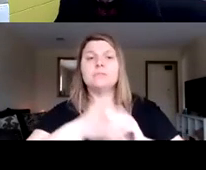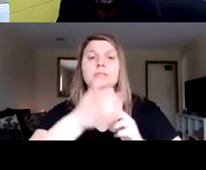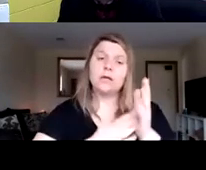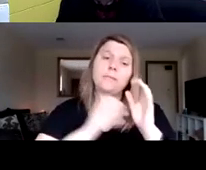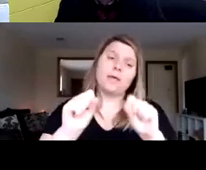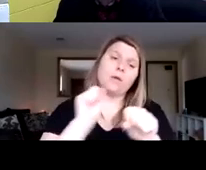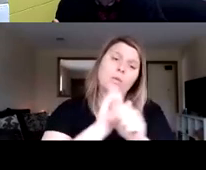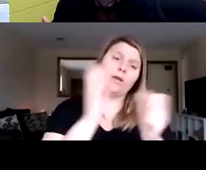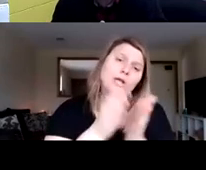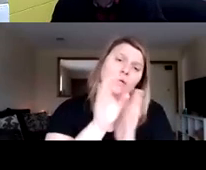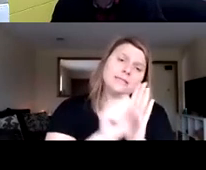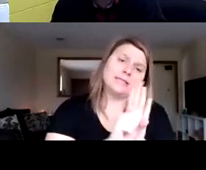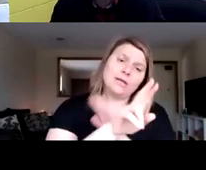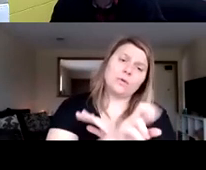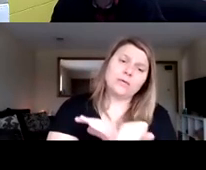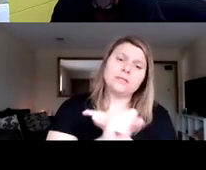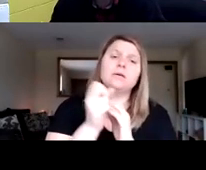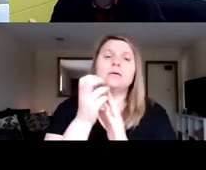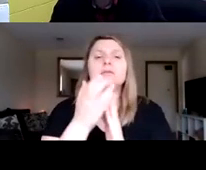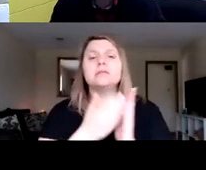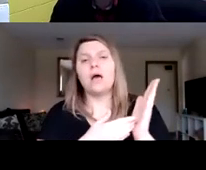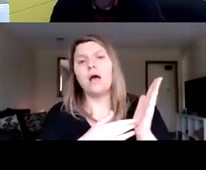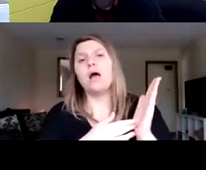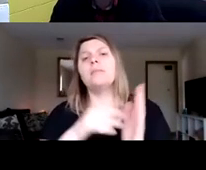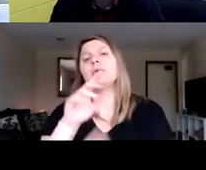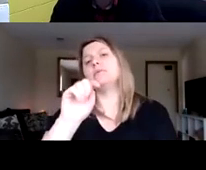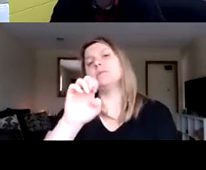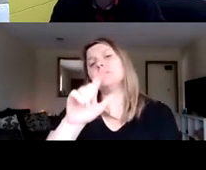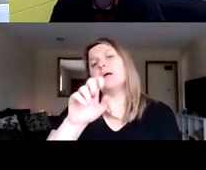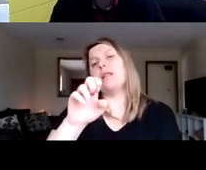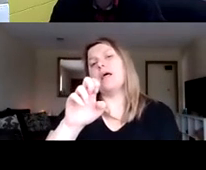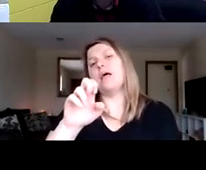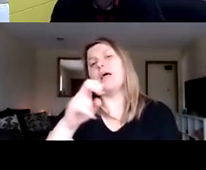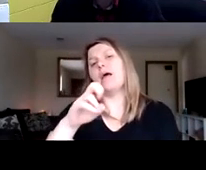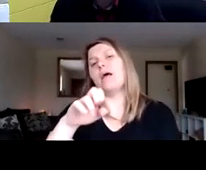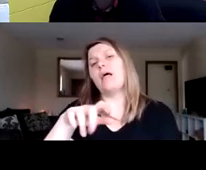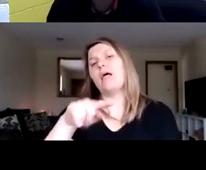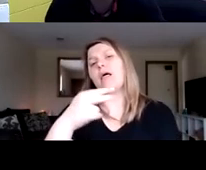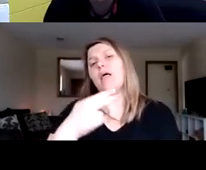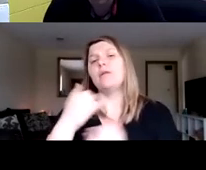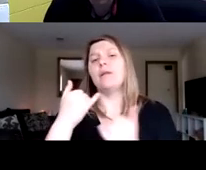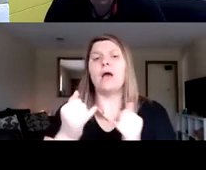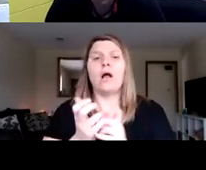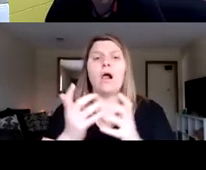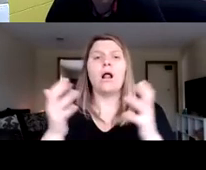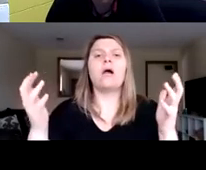stateside, especially as like our telehealth, teleeducation services expand.